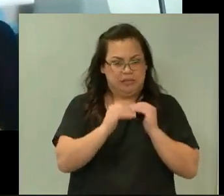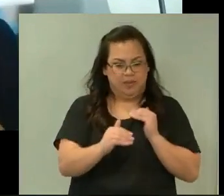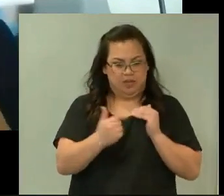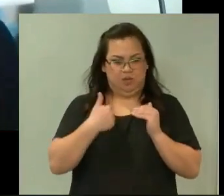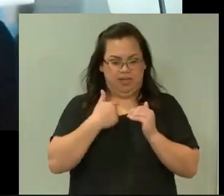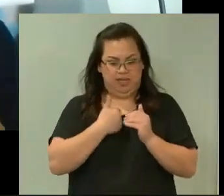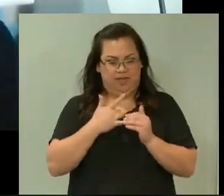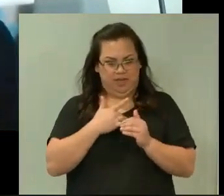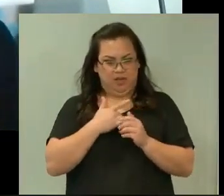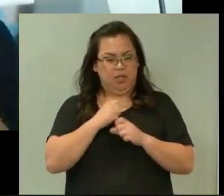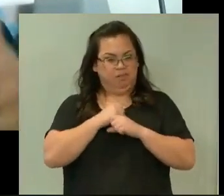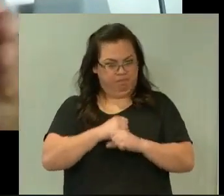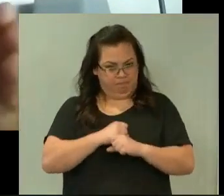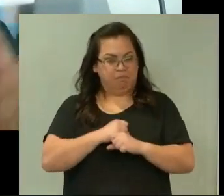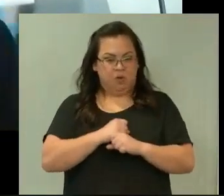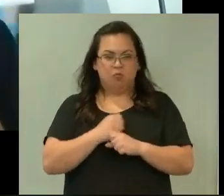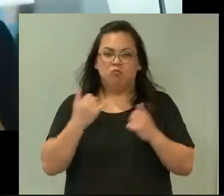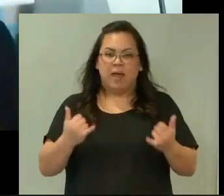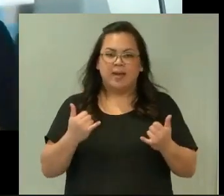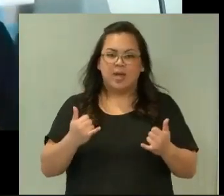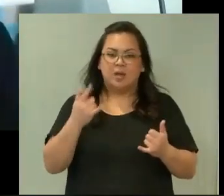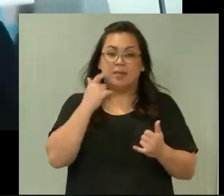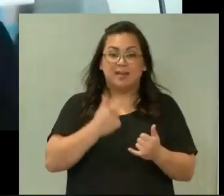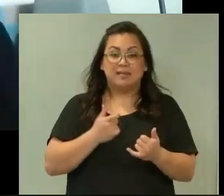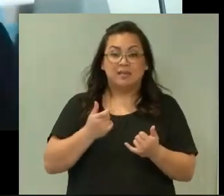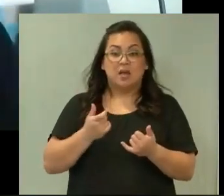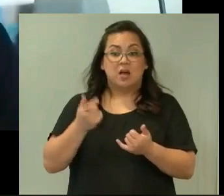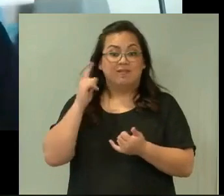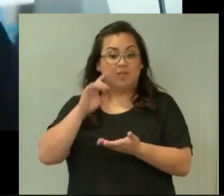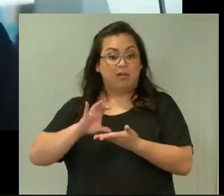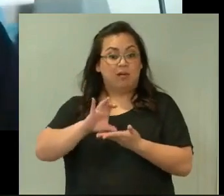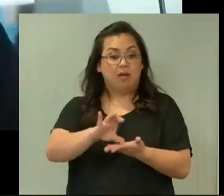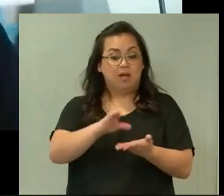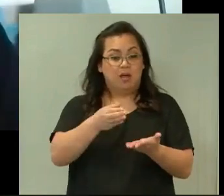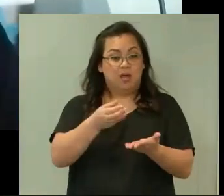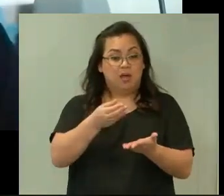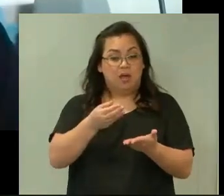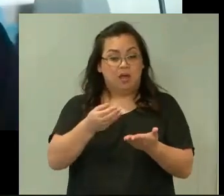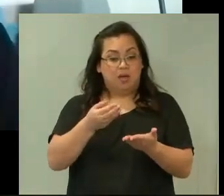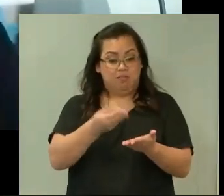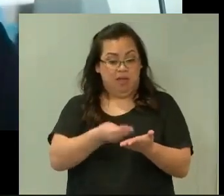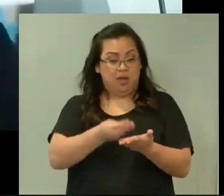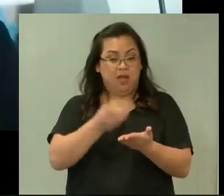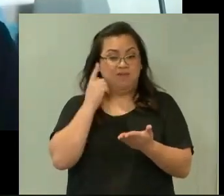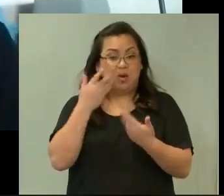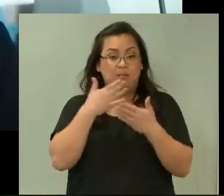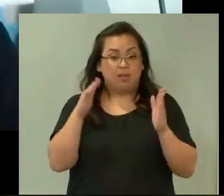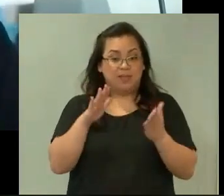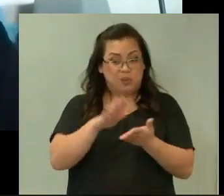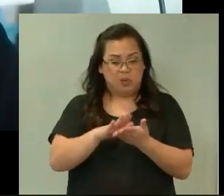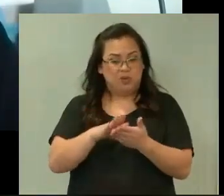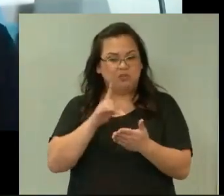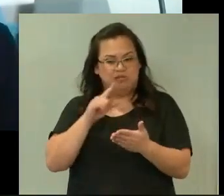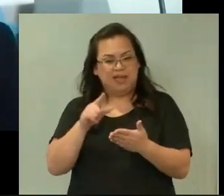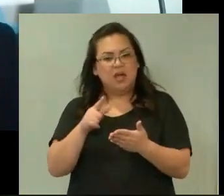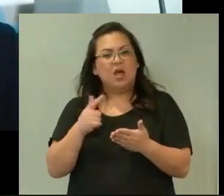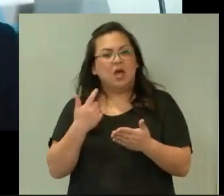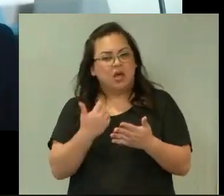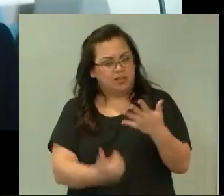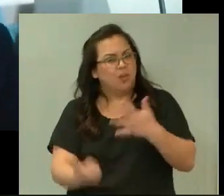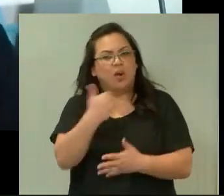now, knowing that funding public schools in California is going to be a priority and that this is a time that we need more, not